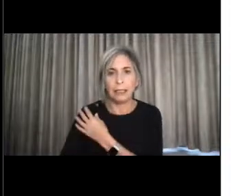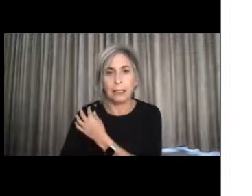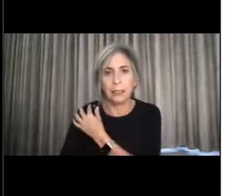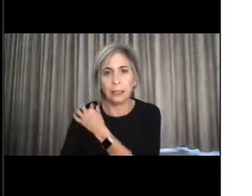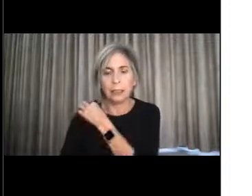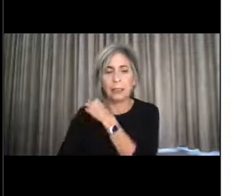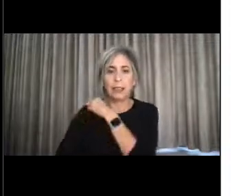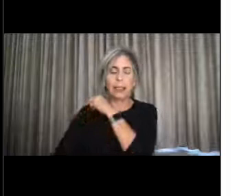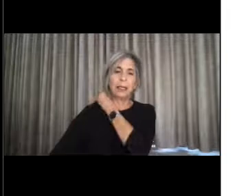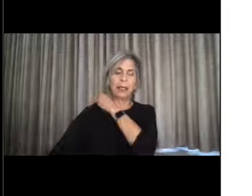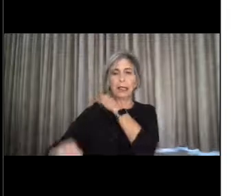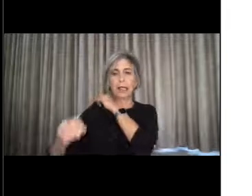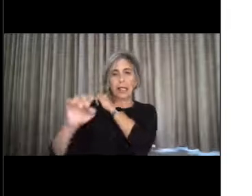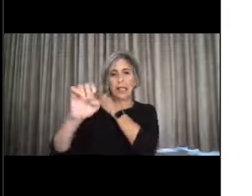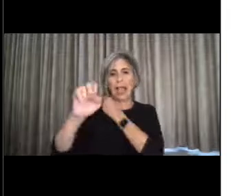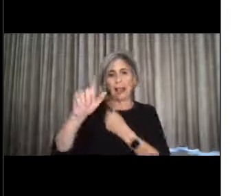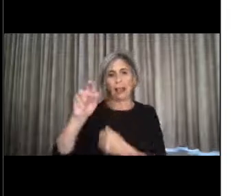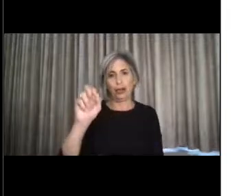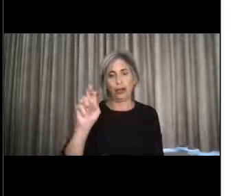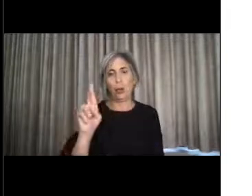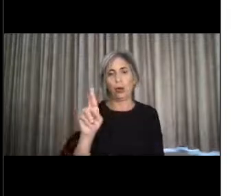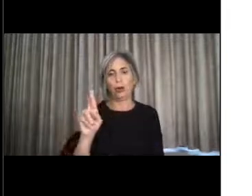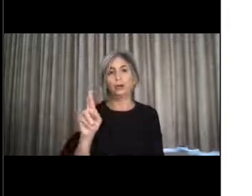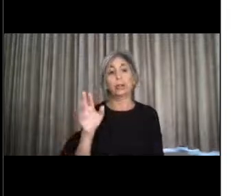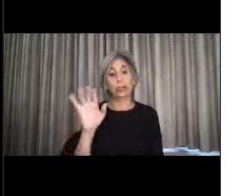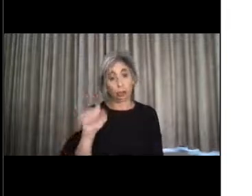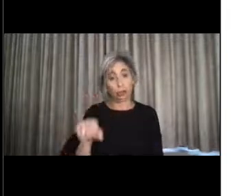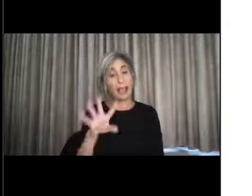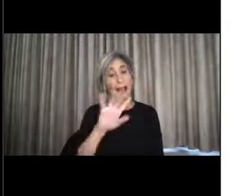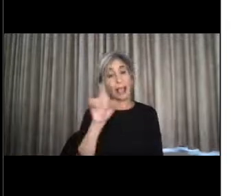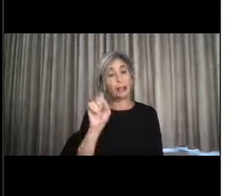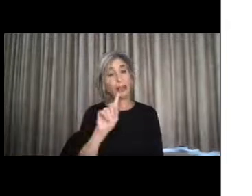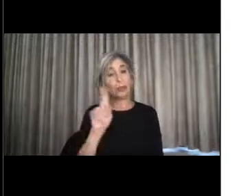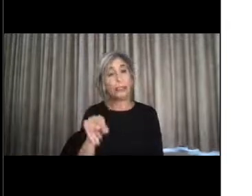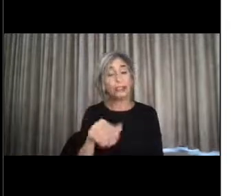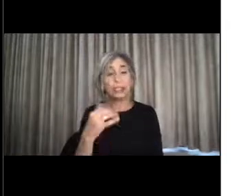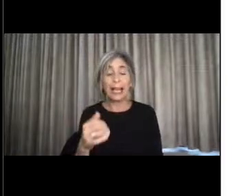has raised her hand, and I'm gonna go ahead and unmute Eleanor.